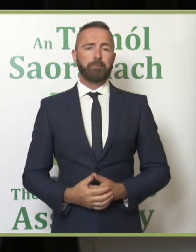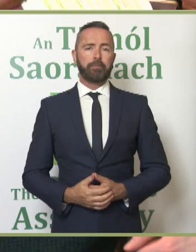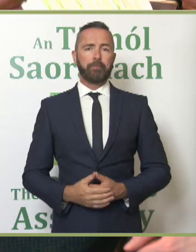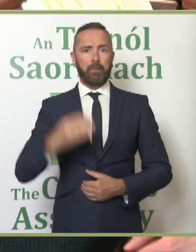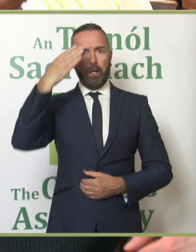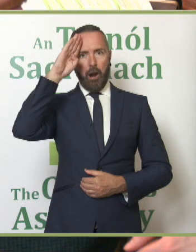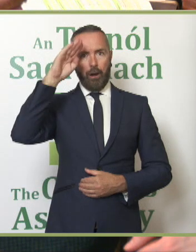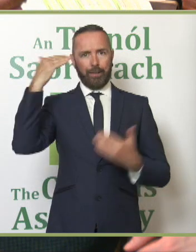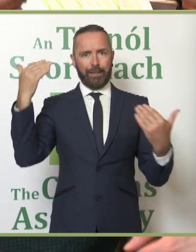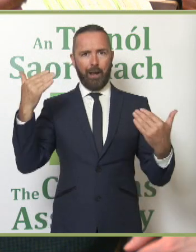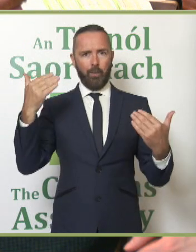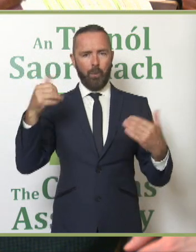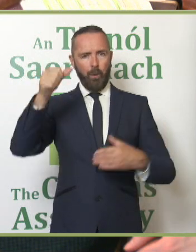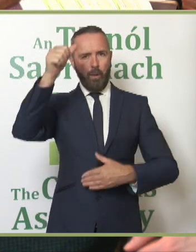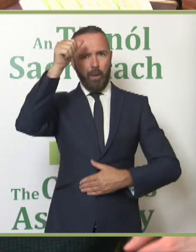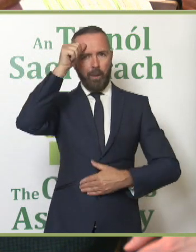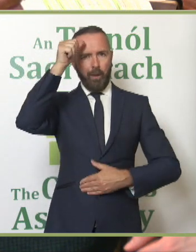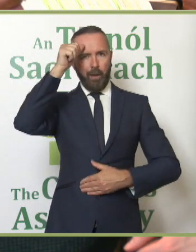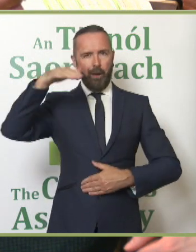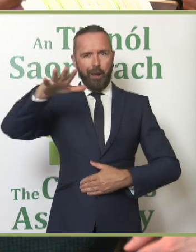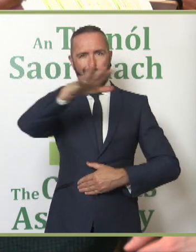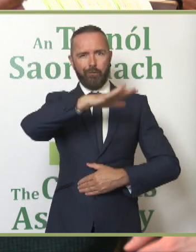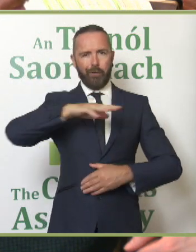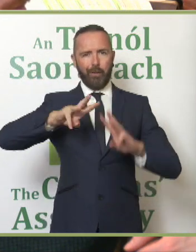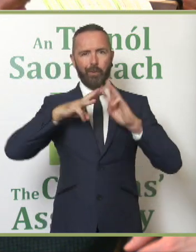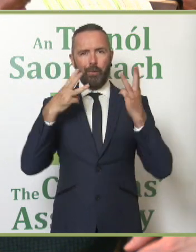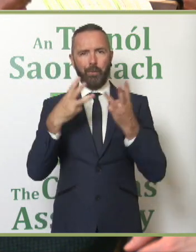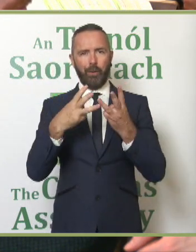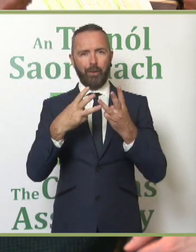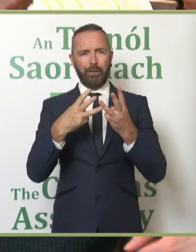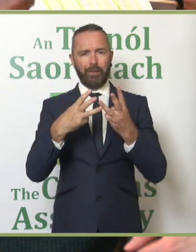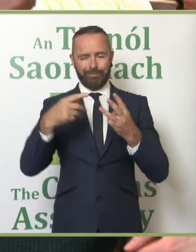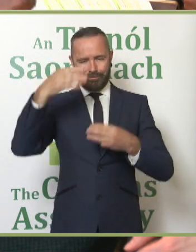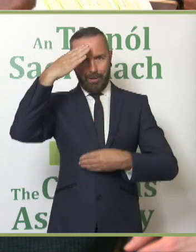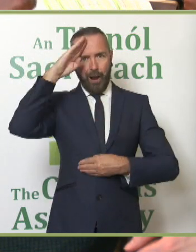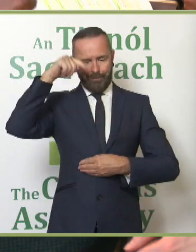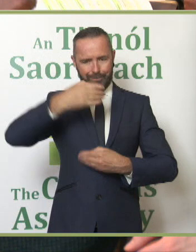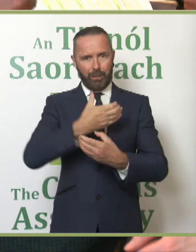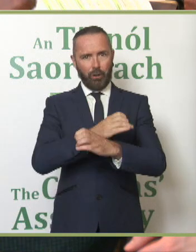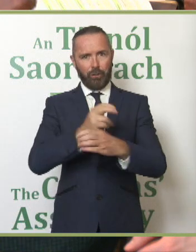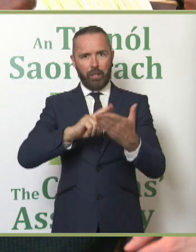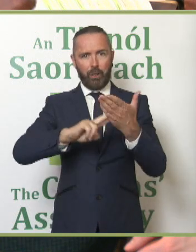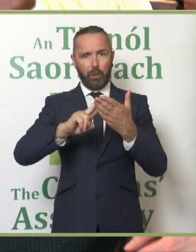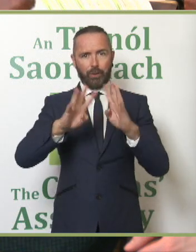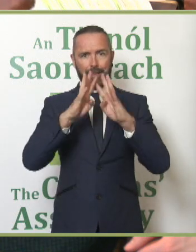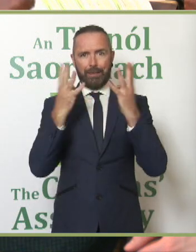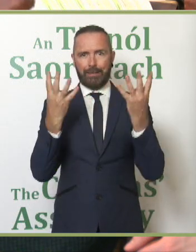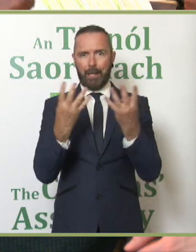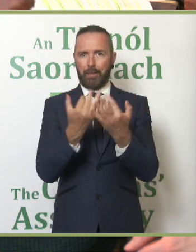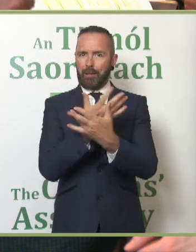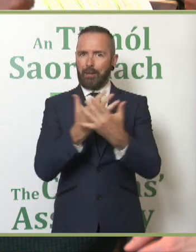has become quite well known internationally as the country that has actually used citizens' assemblies quite a lot on